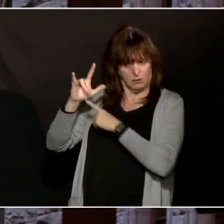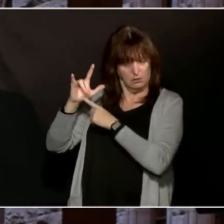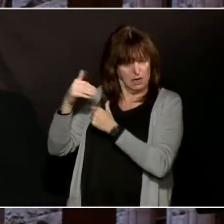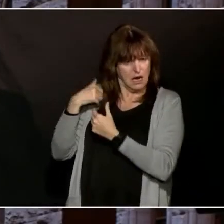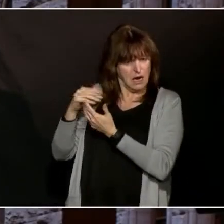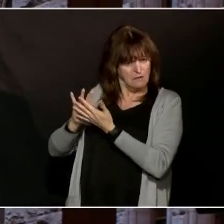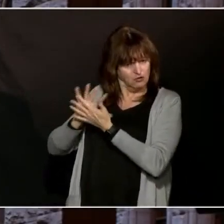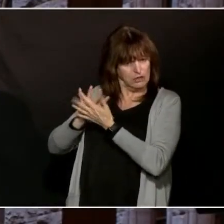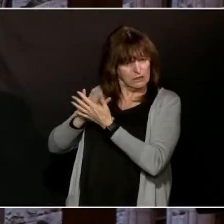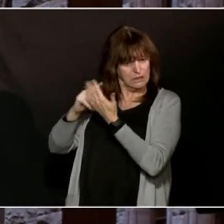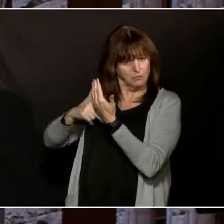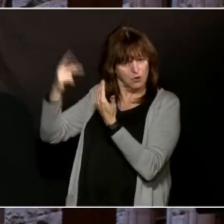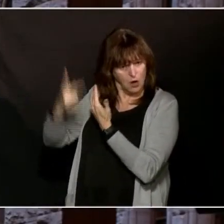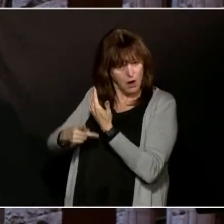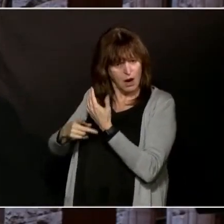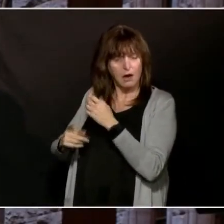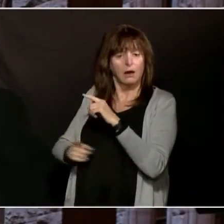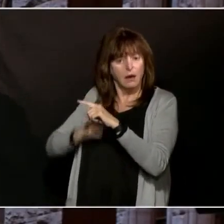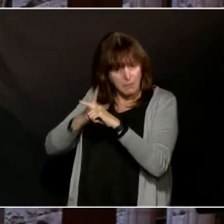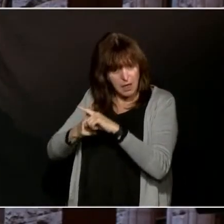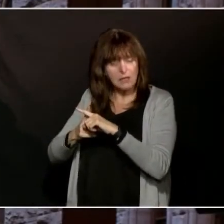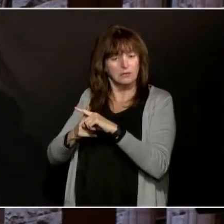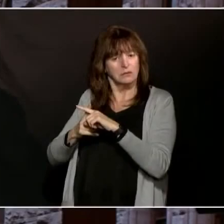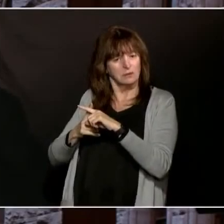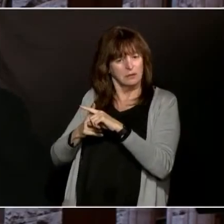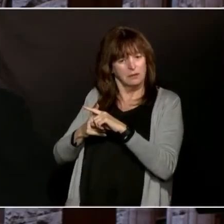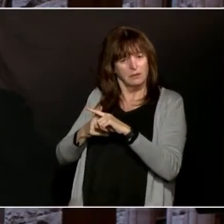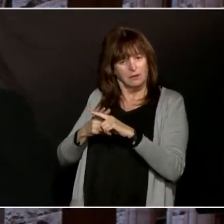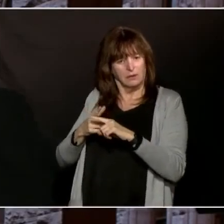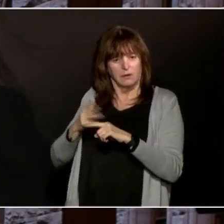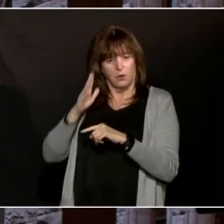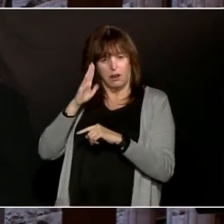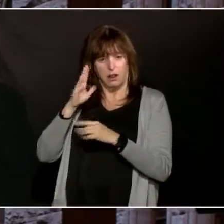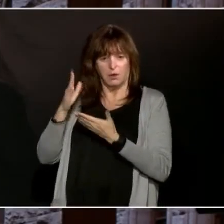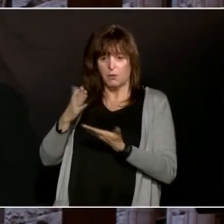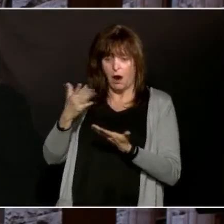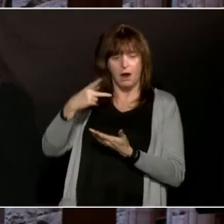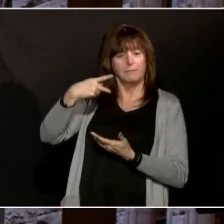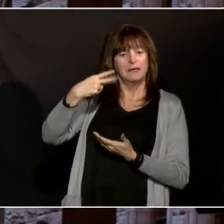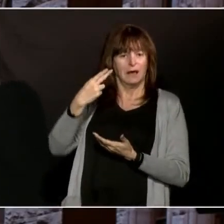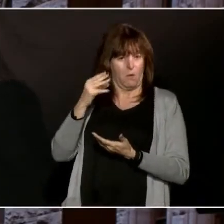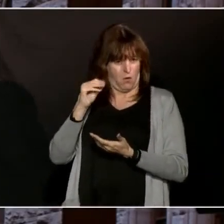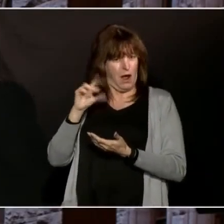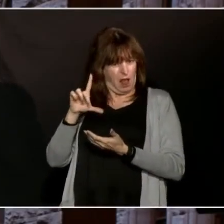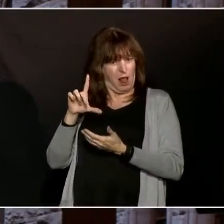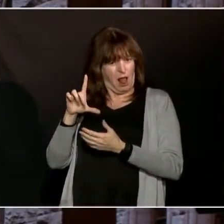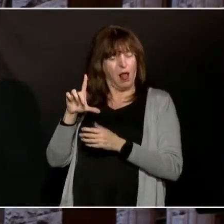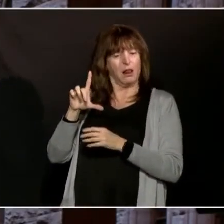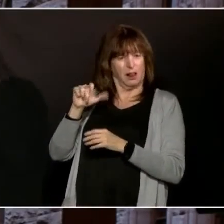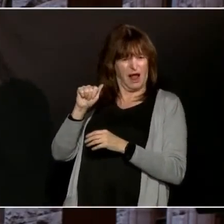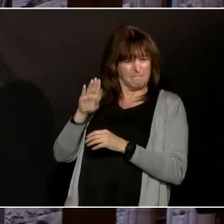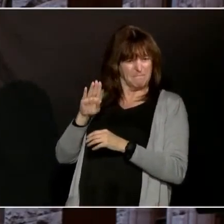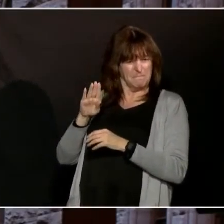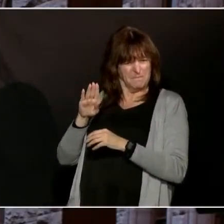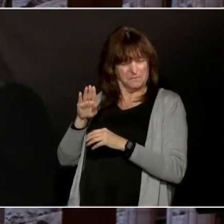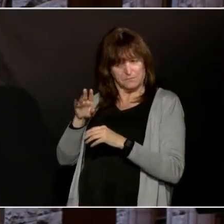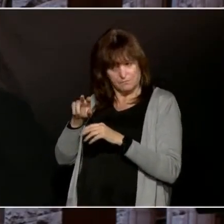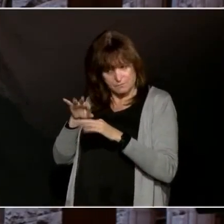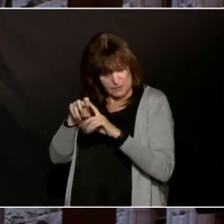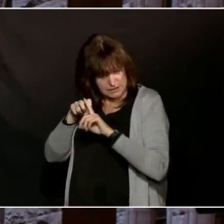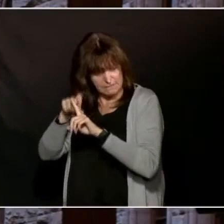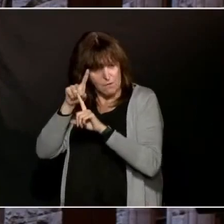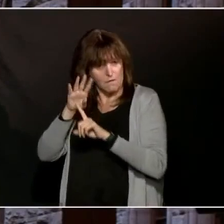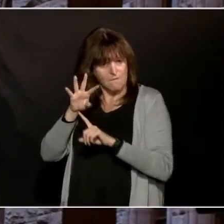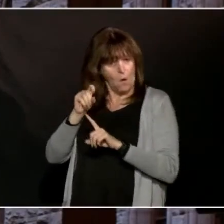over to PHOL for the vetting through the 501 mutation finding. And our other screening